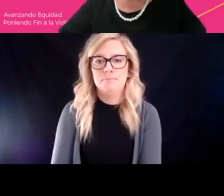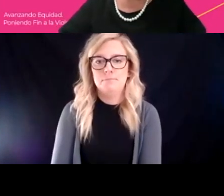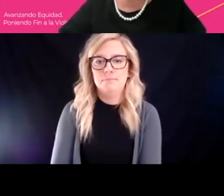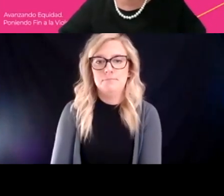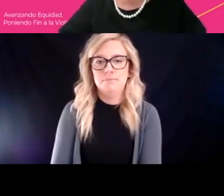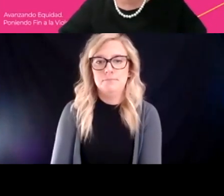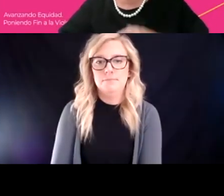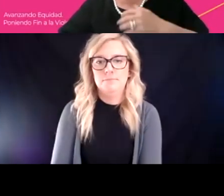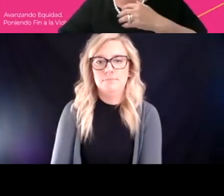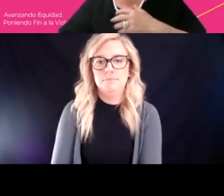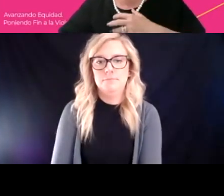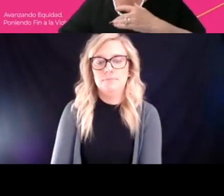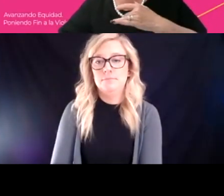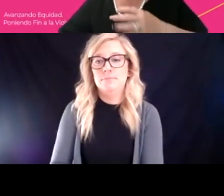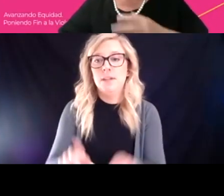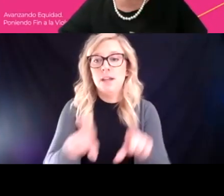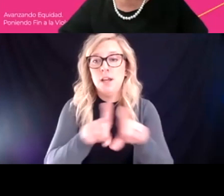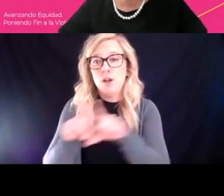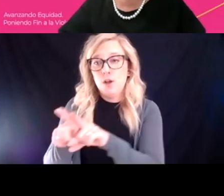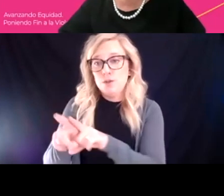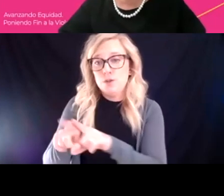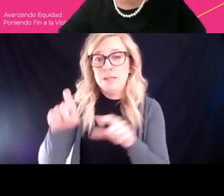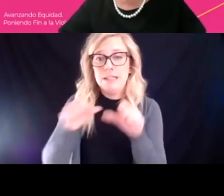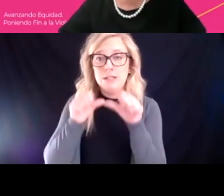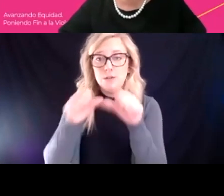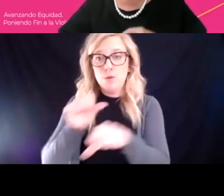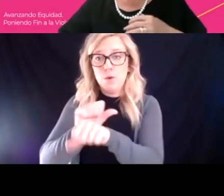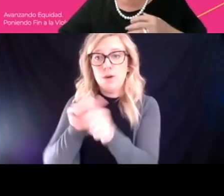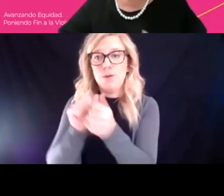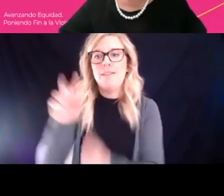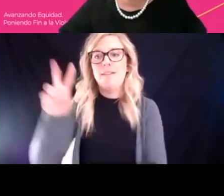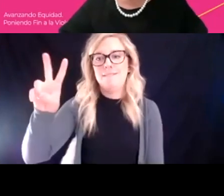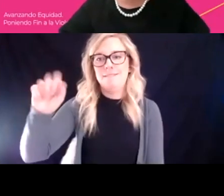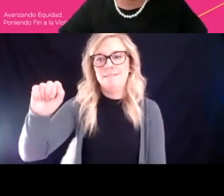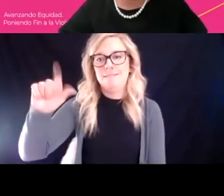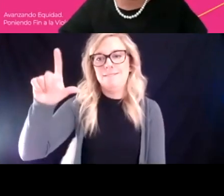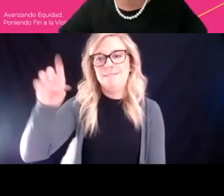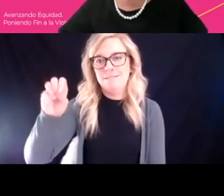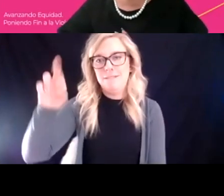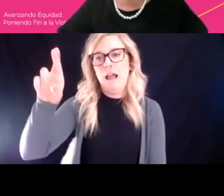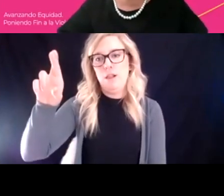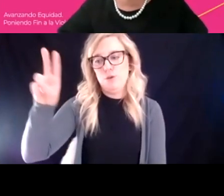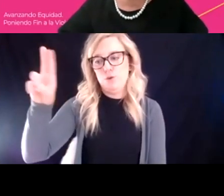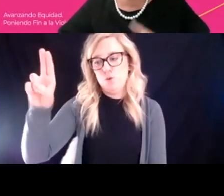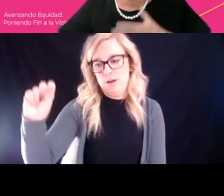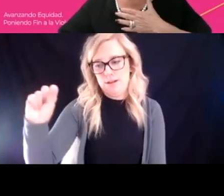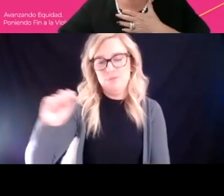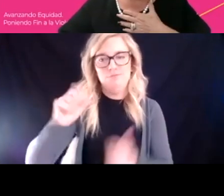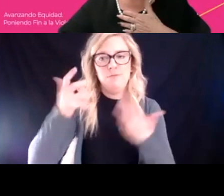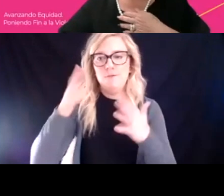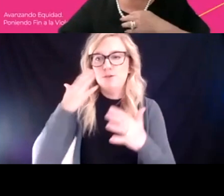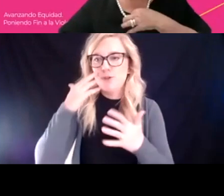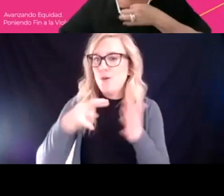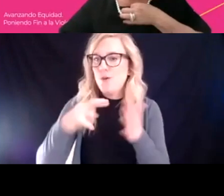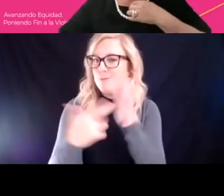And also we need to keep working with Valor U.S. And Valor, as we all know, represents bravery because